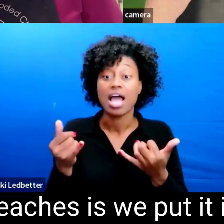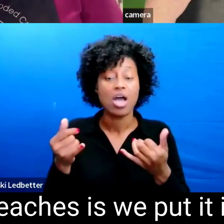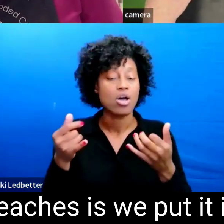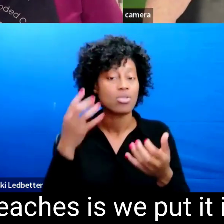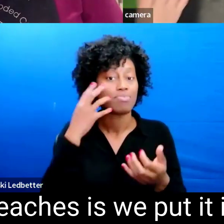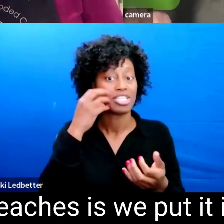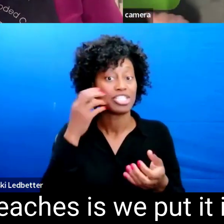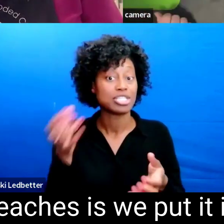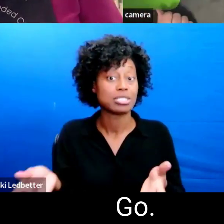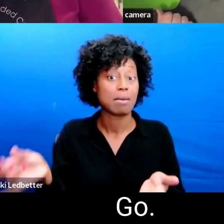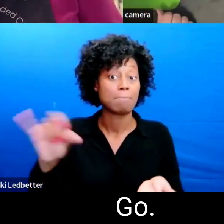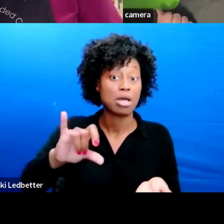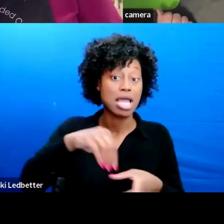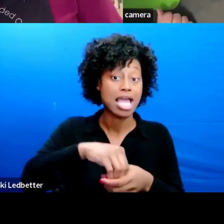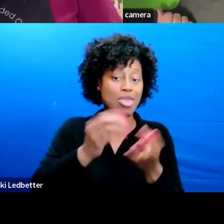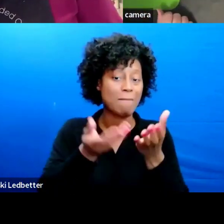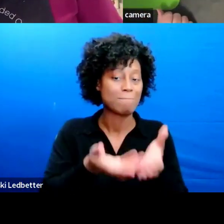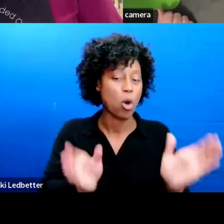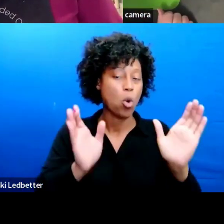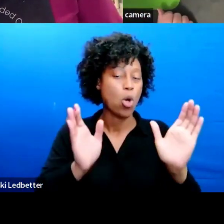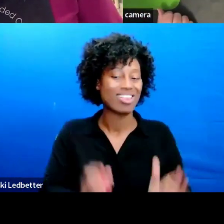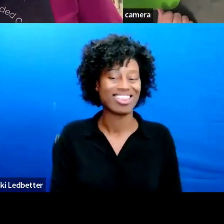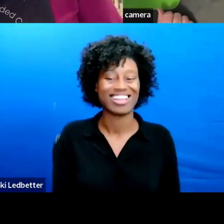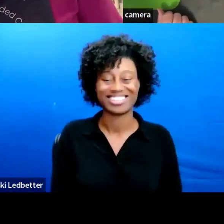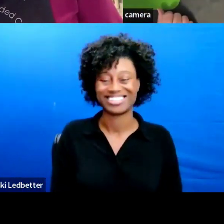the, all right, go.